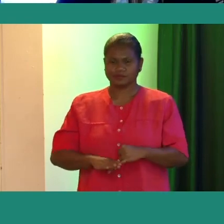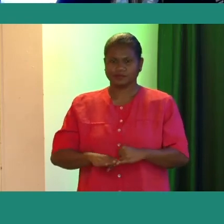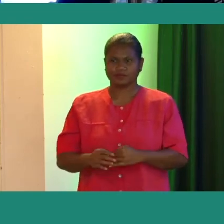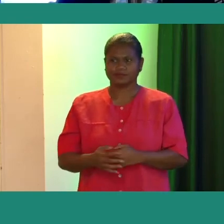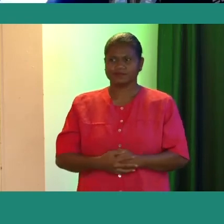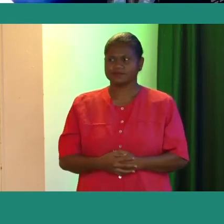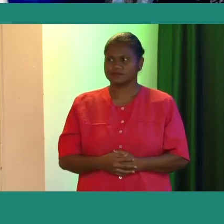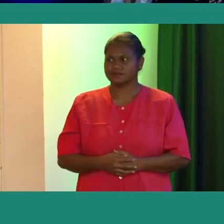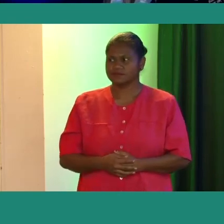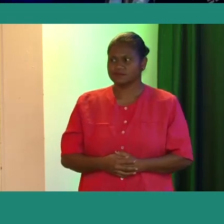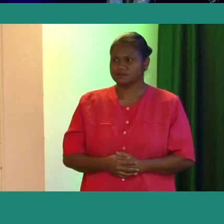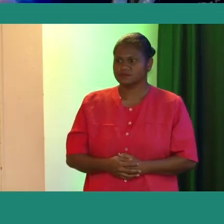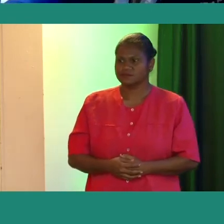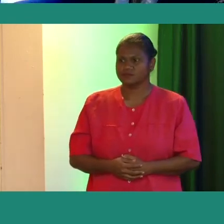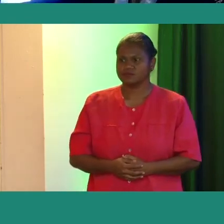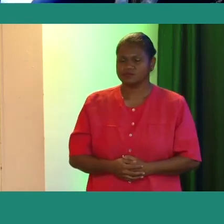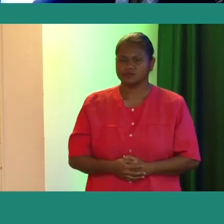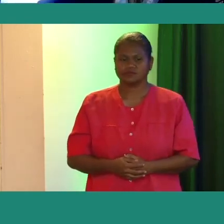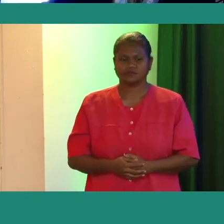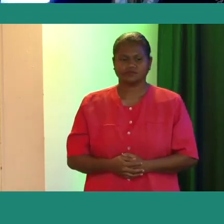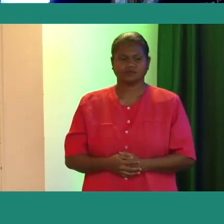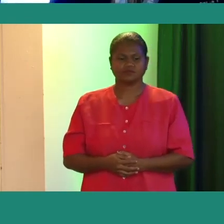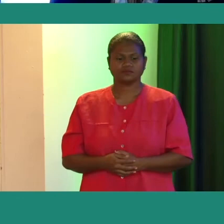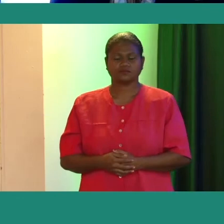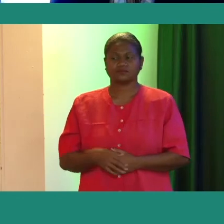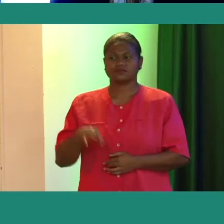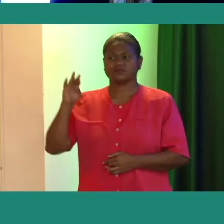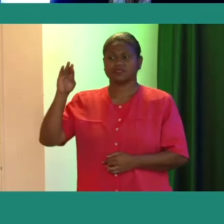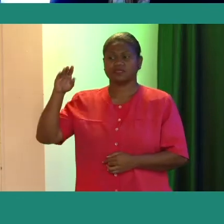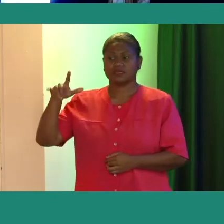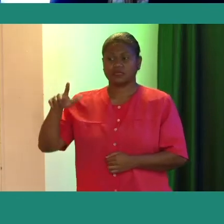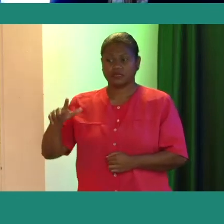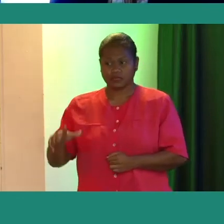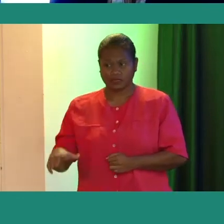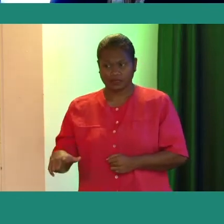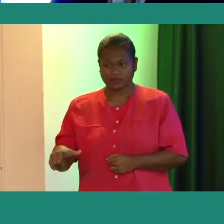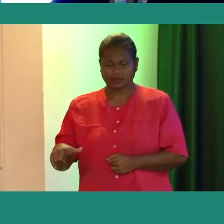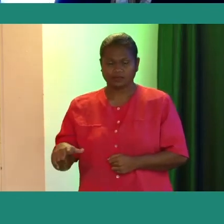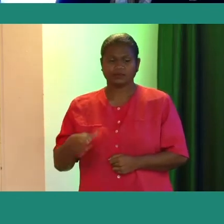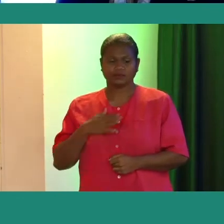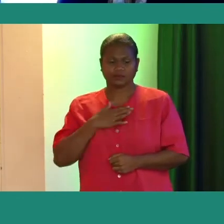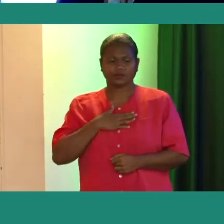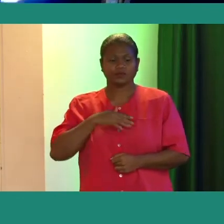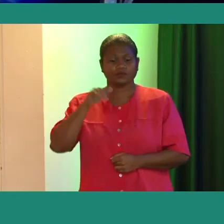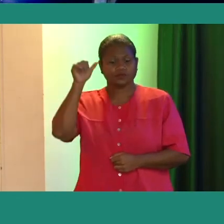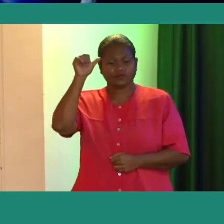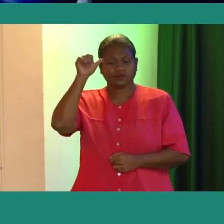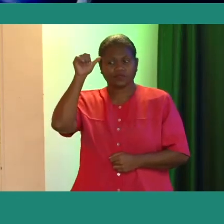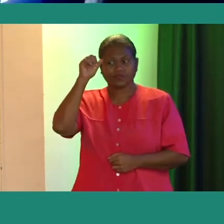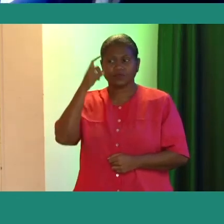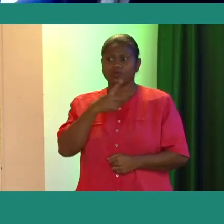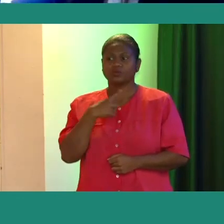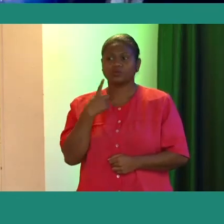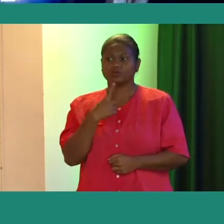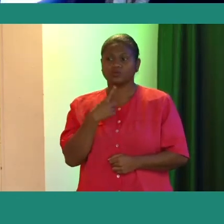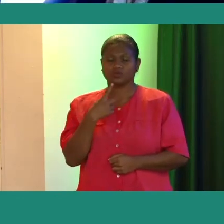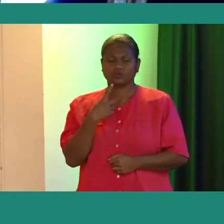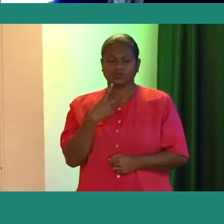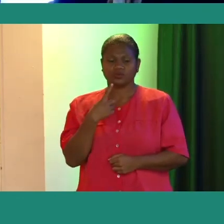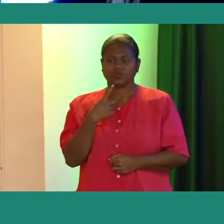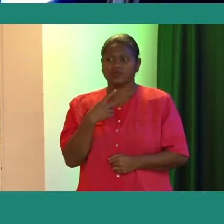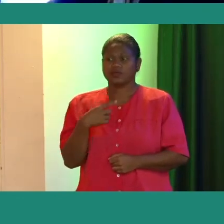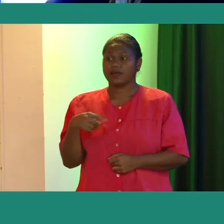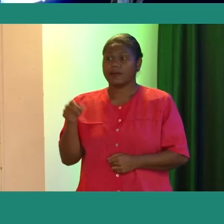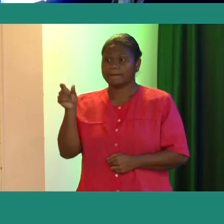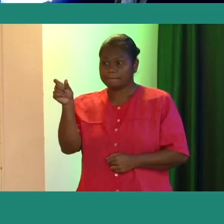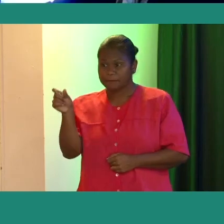This is for Mr. Ginis. I think our participants in lay would like to know who our GESI officer is in lay. So if